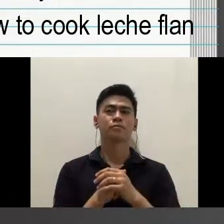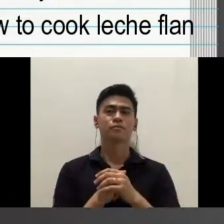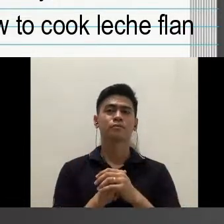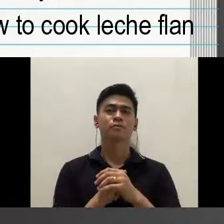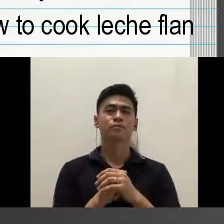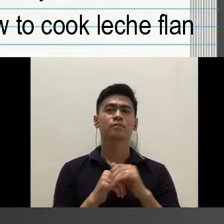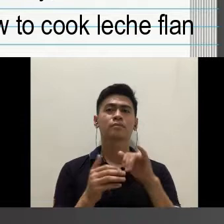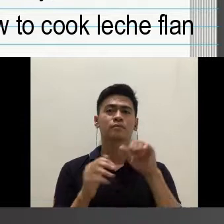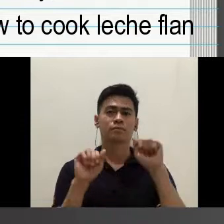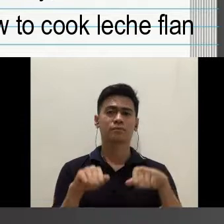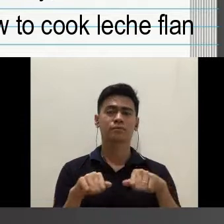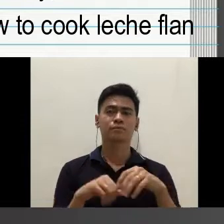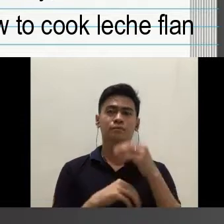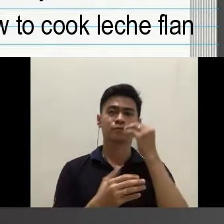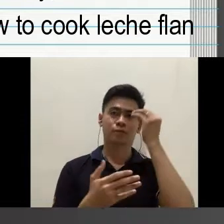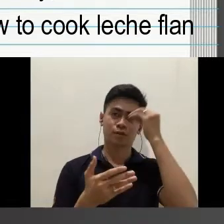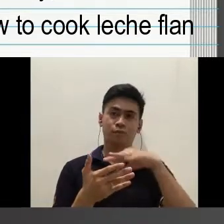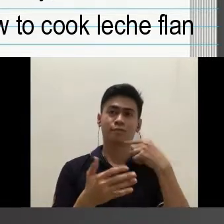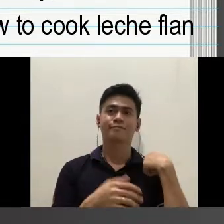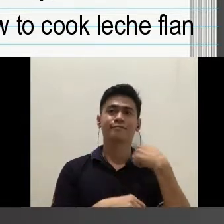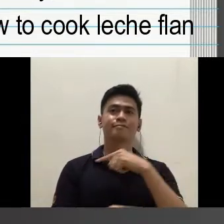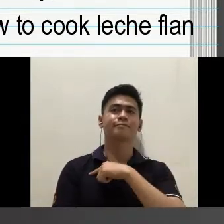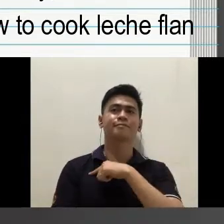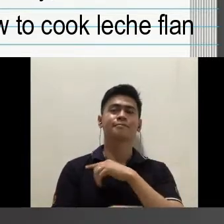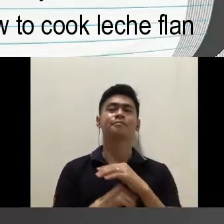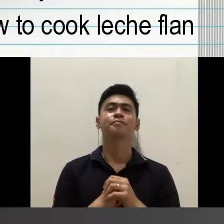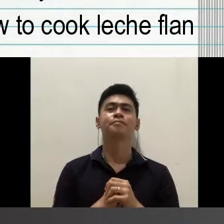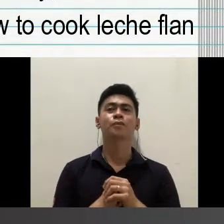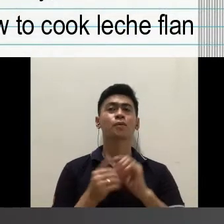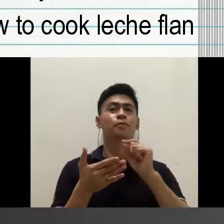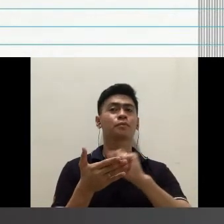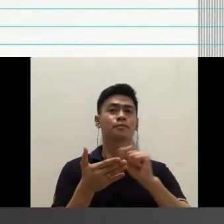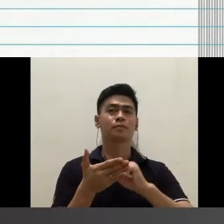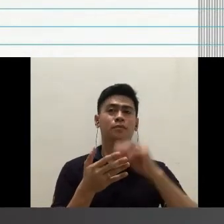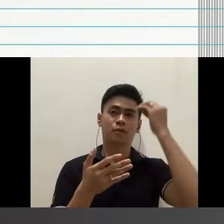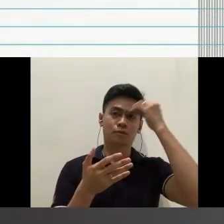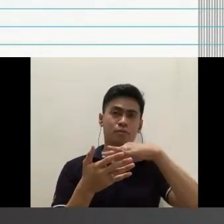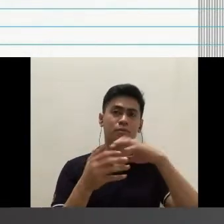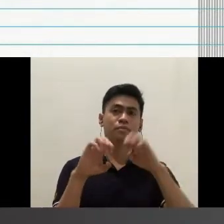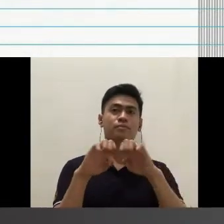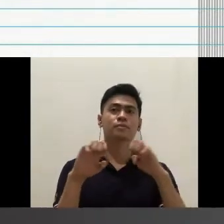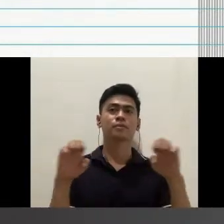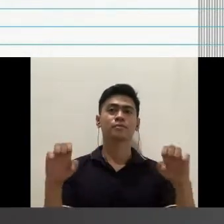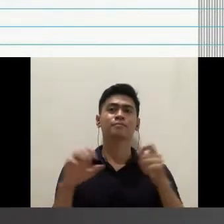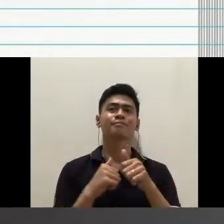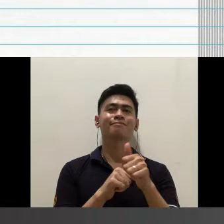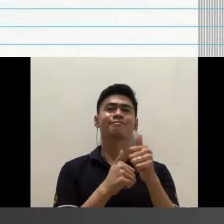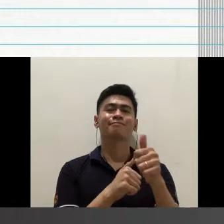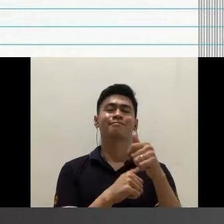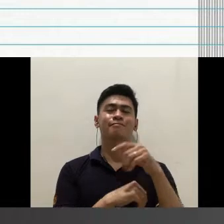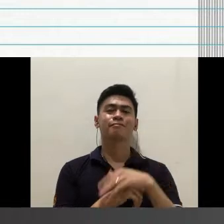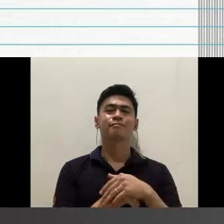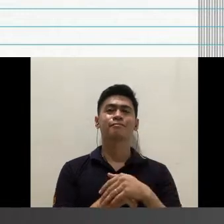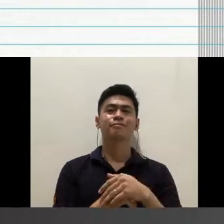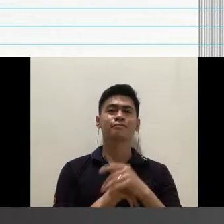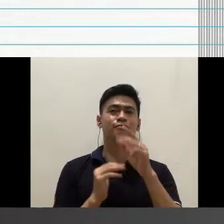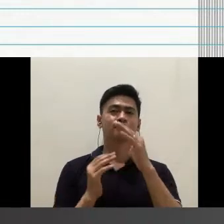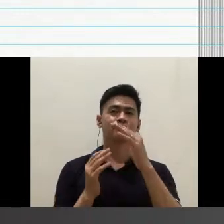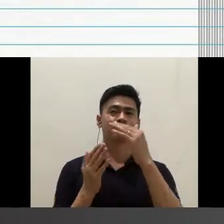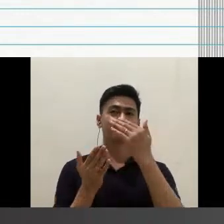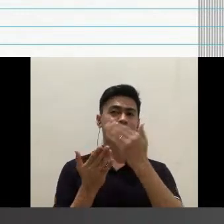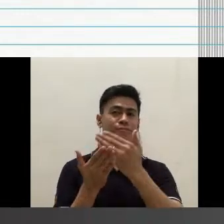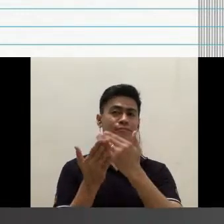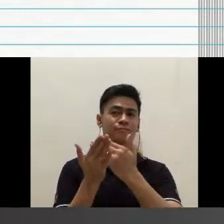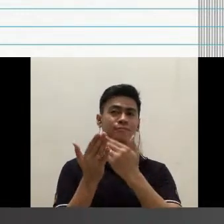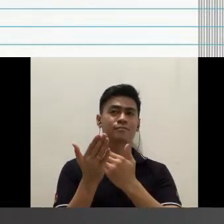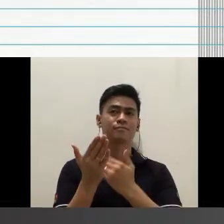that would inform us. To write an informative essay, follow this outline, which is